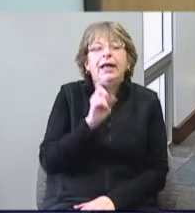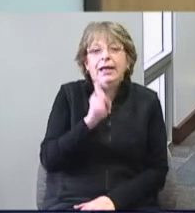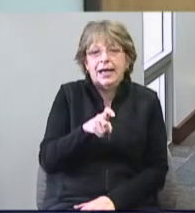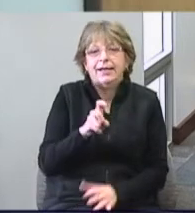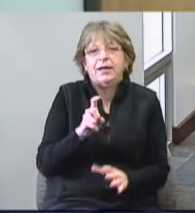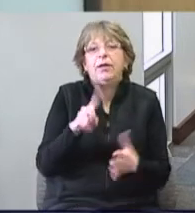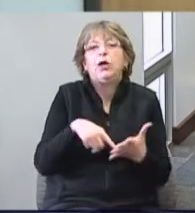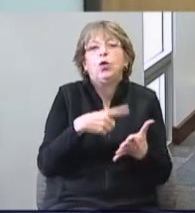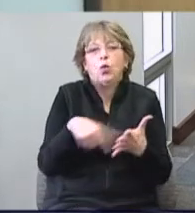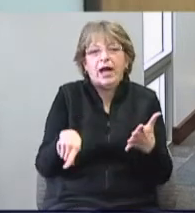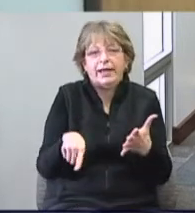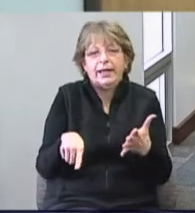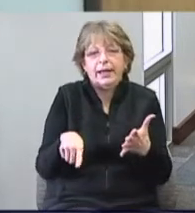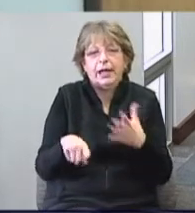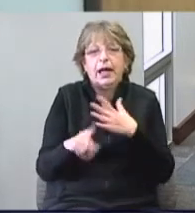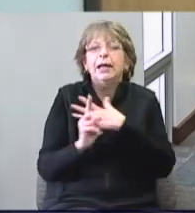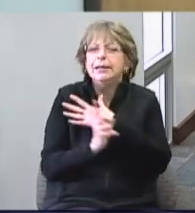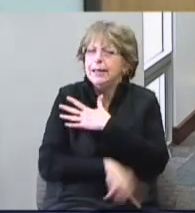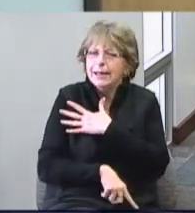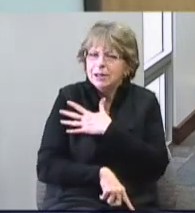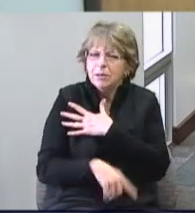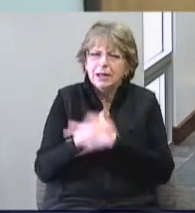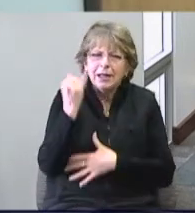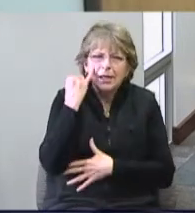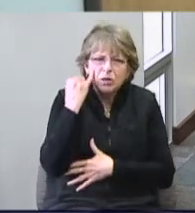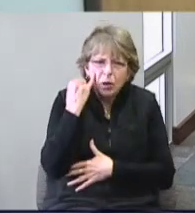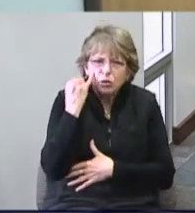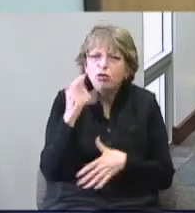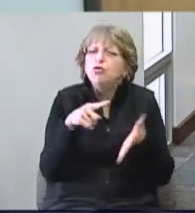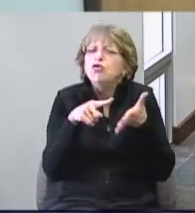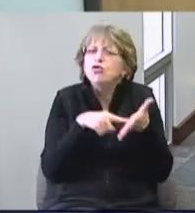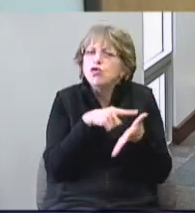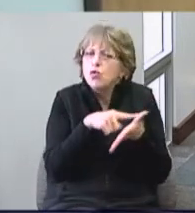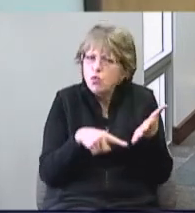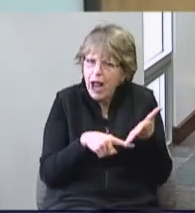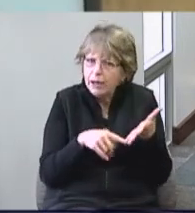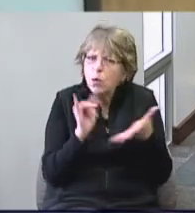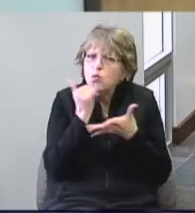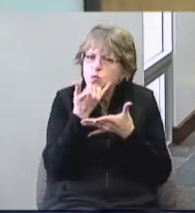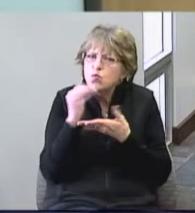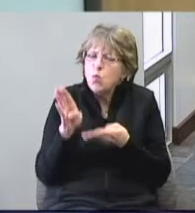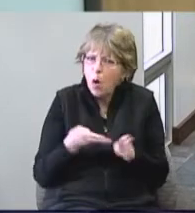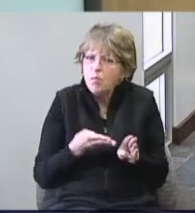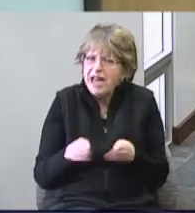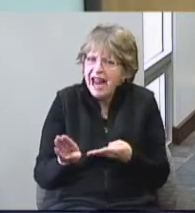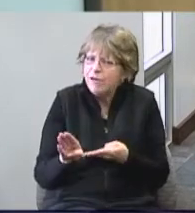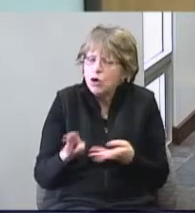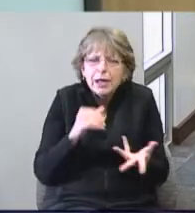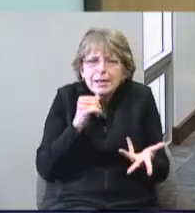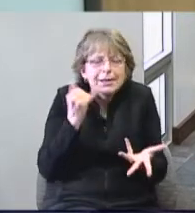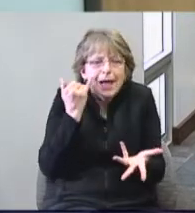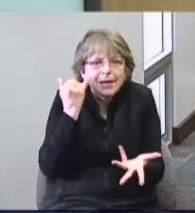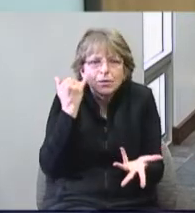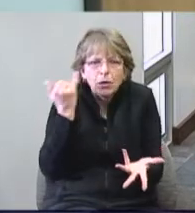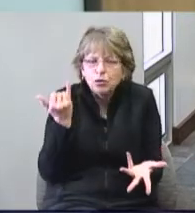corrected. Discipline is supposed to correct misconduct. It's not supposed